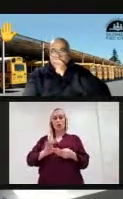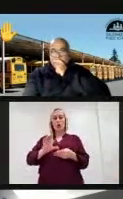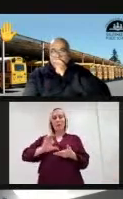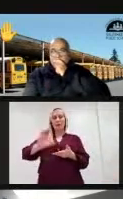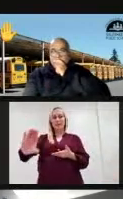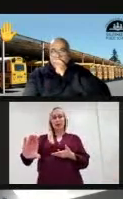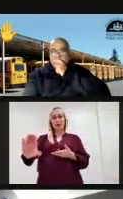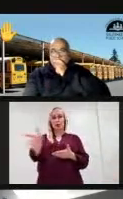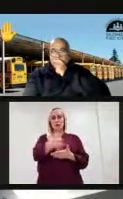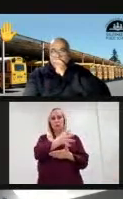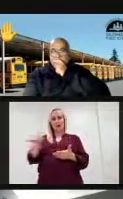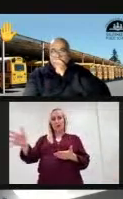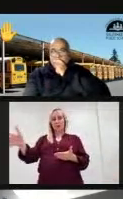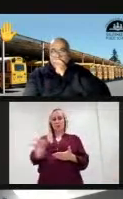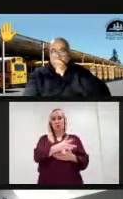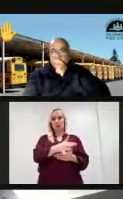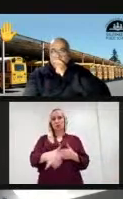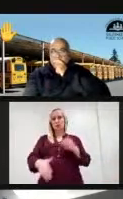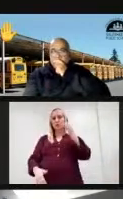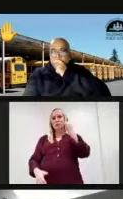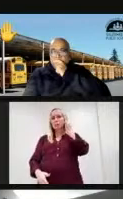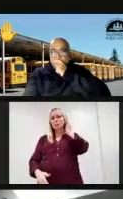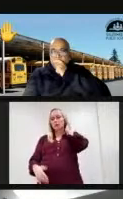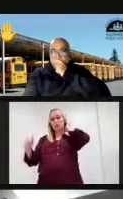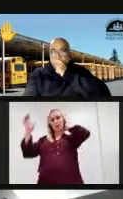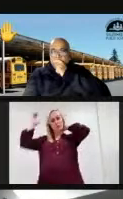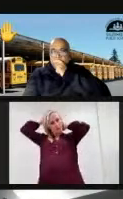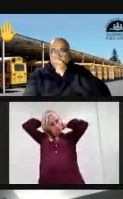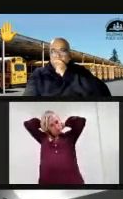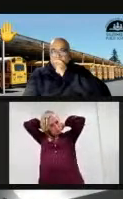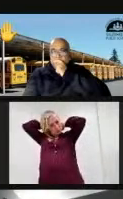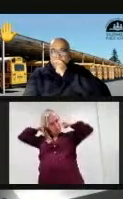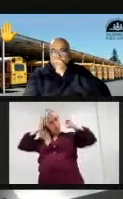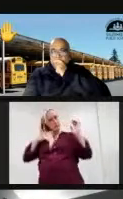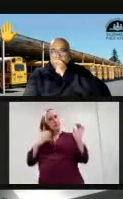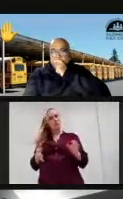amounts listed in your recommendation.